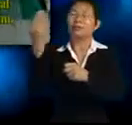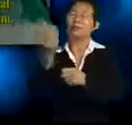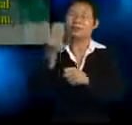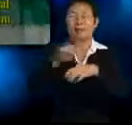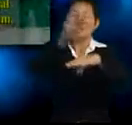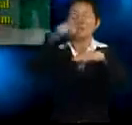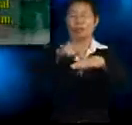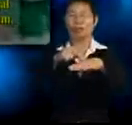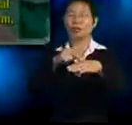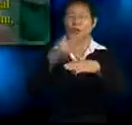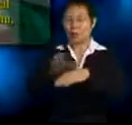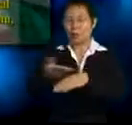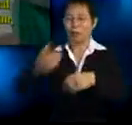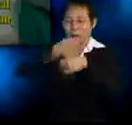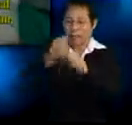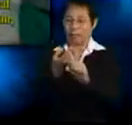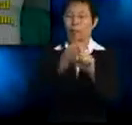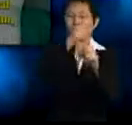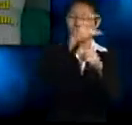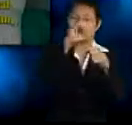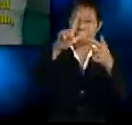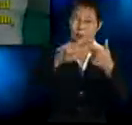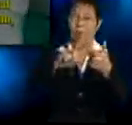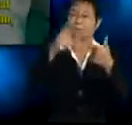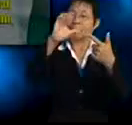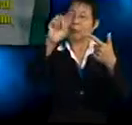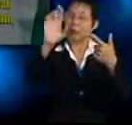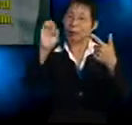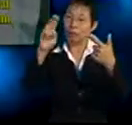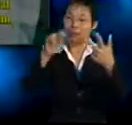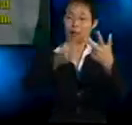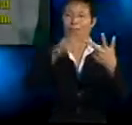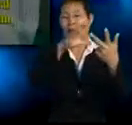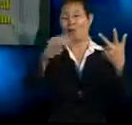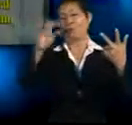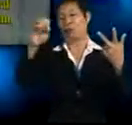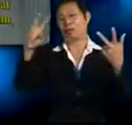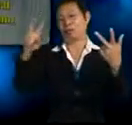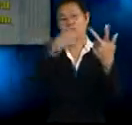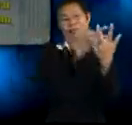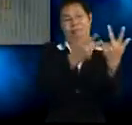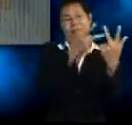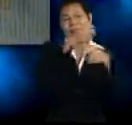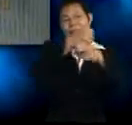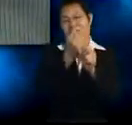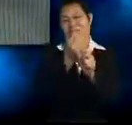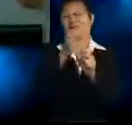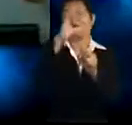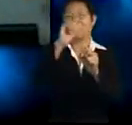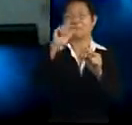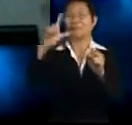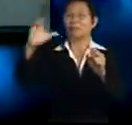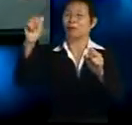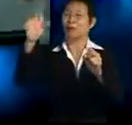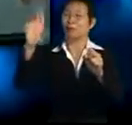compound made up of calcium, carbon, and oxygen. It does